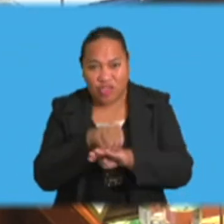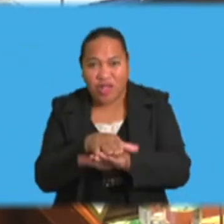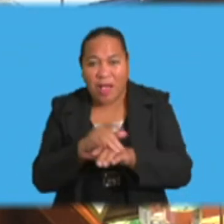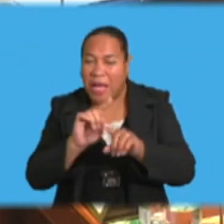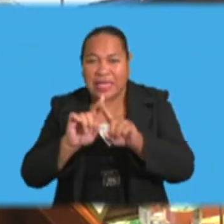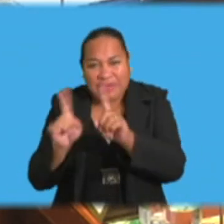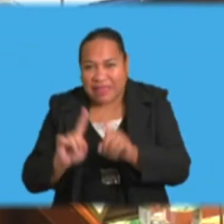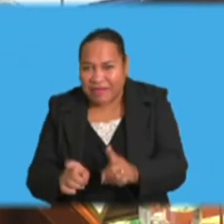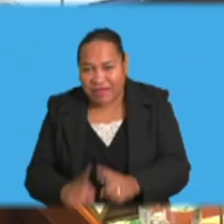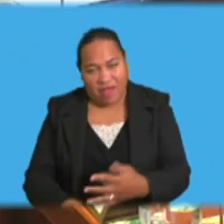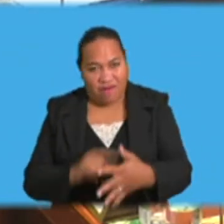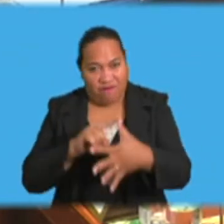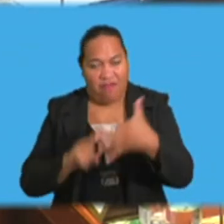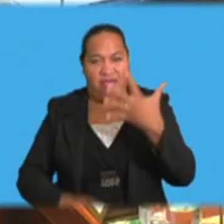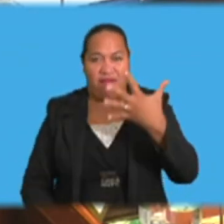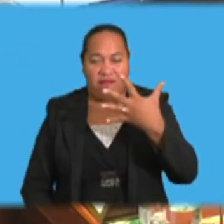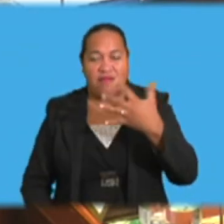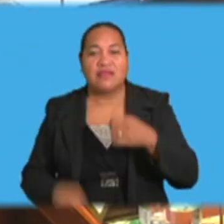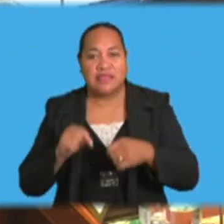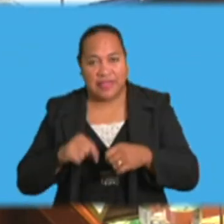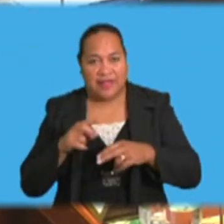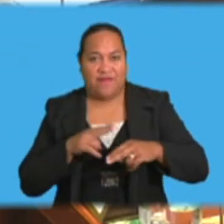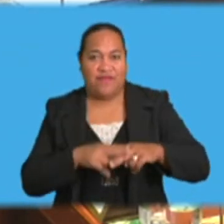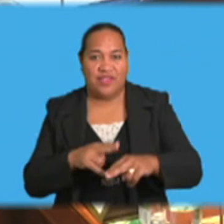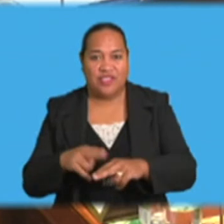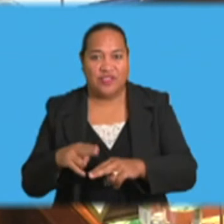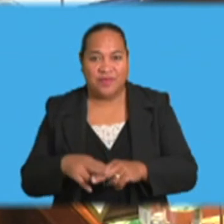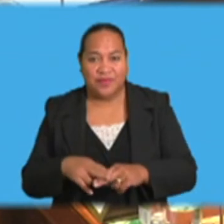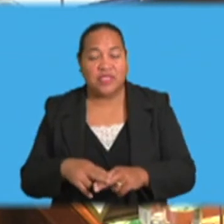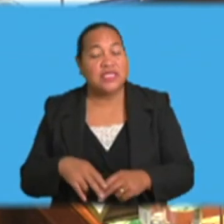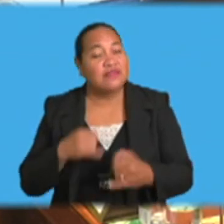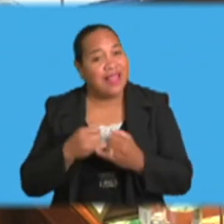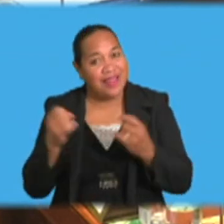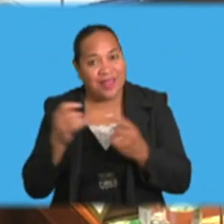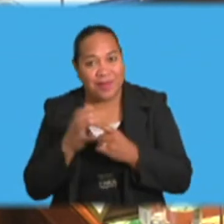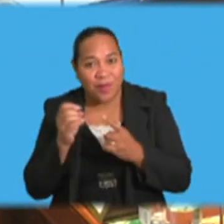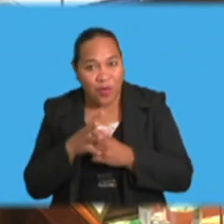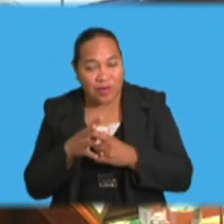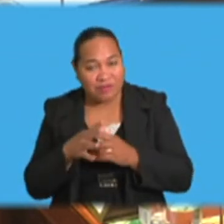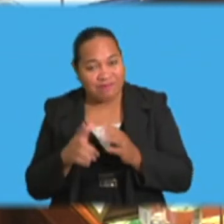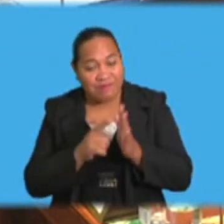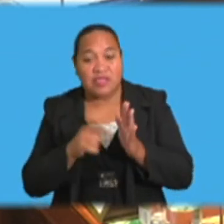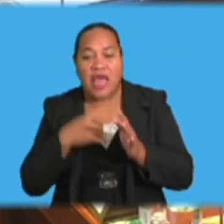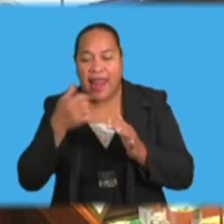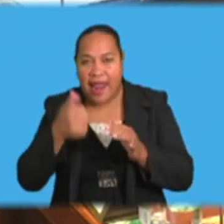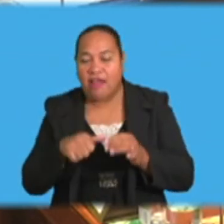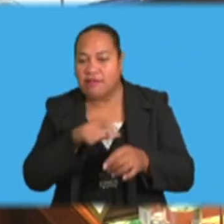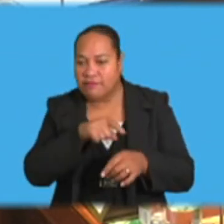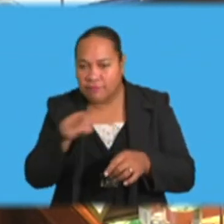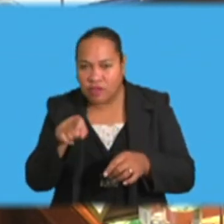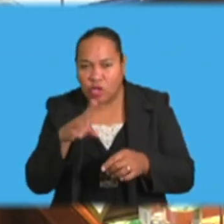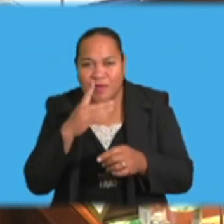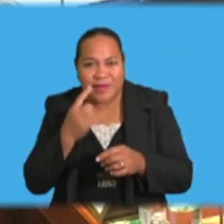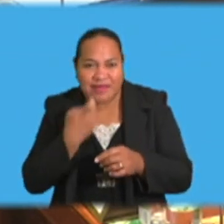Fiji. Madam Speaker, moratoriums are important. It allows to implement a precautionary